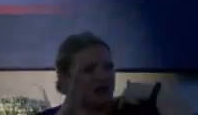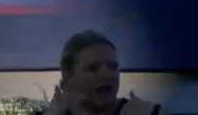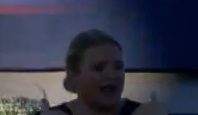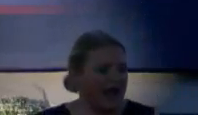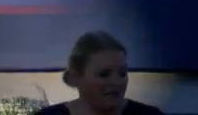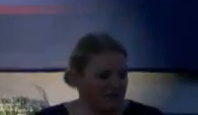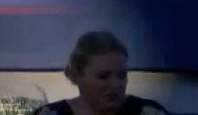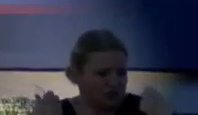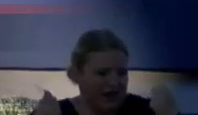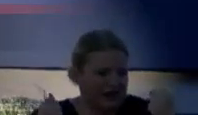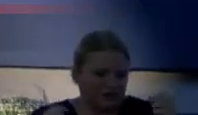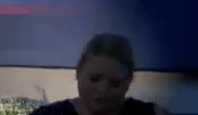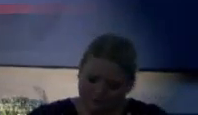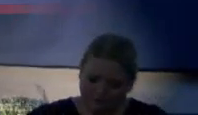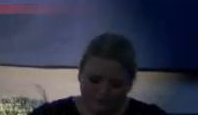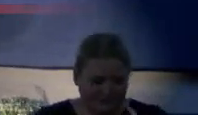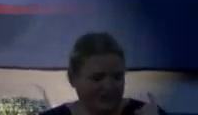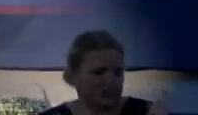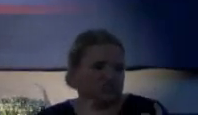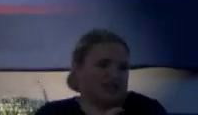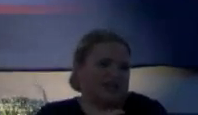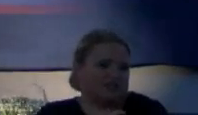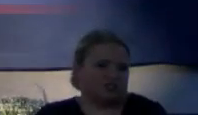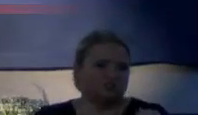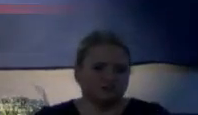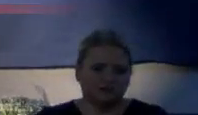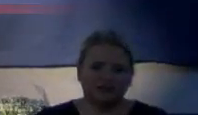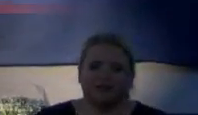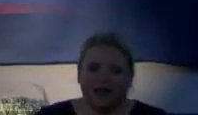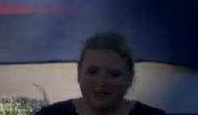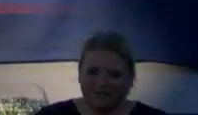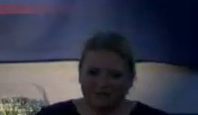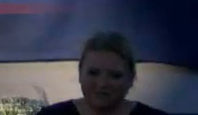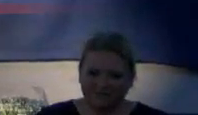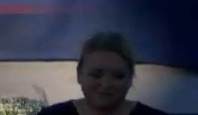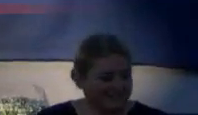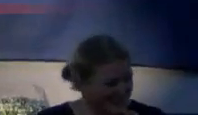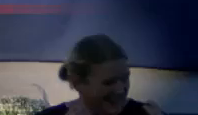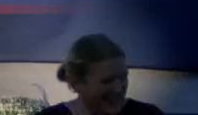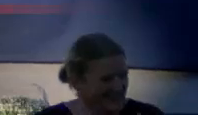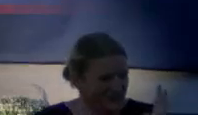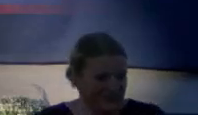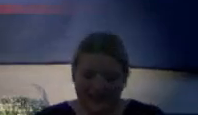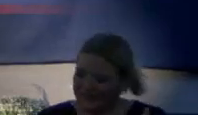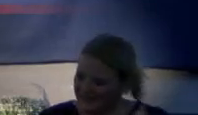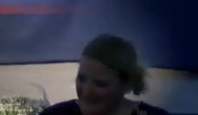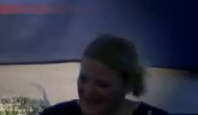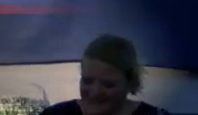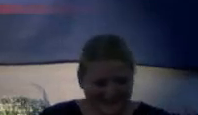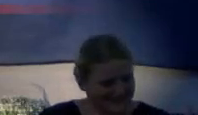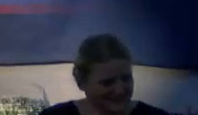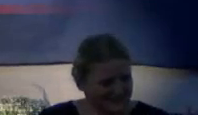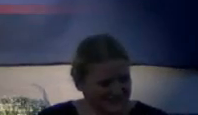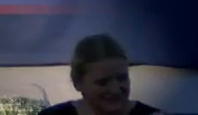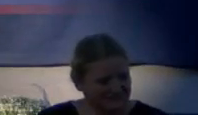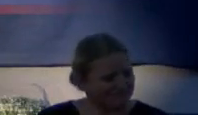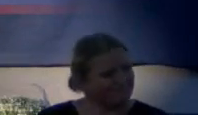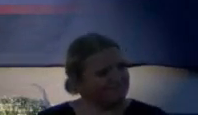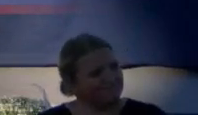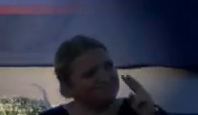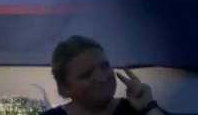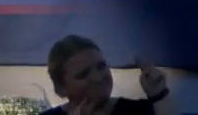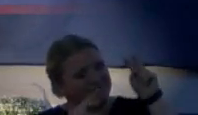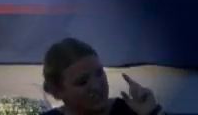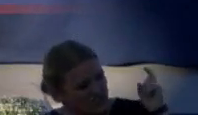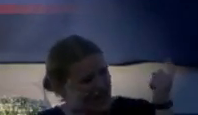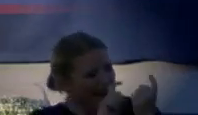and the strength to embrace the change that entered my life. So, class of 2019, as we face the change on the